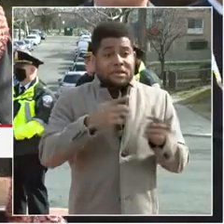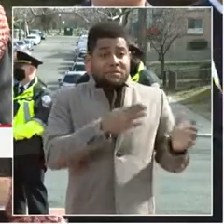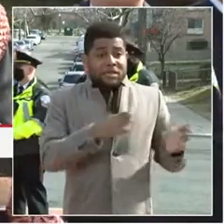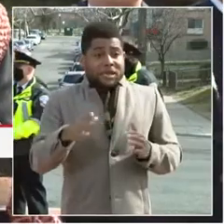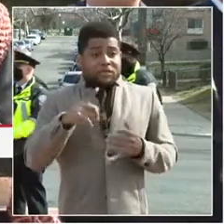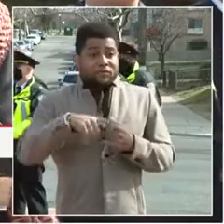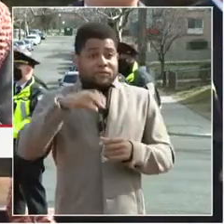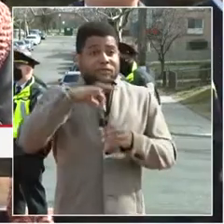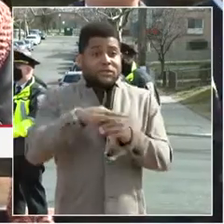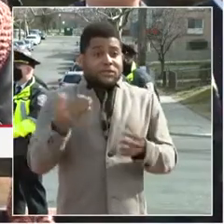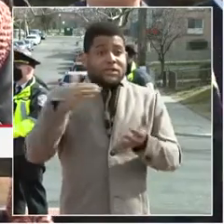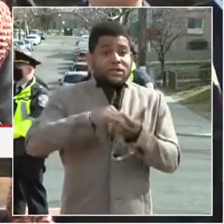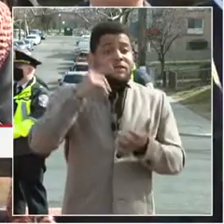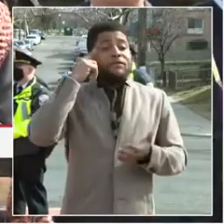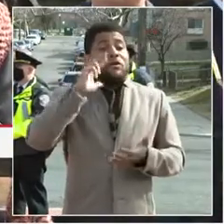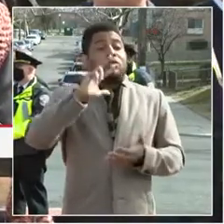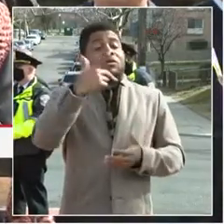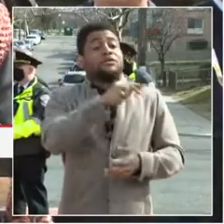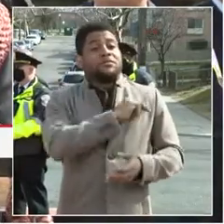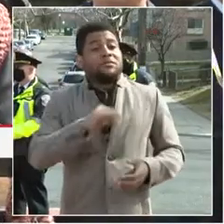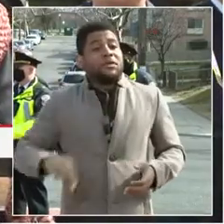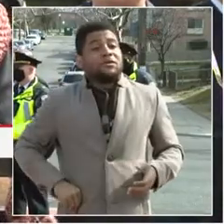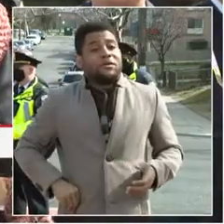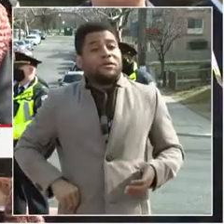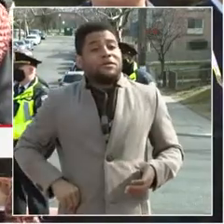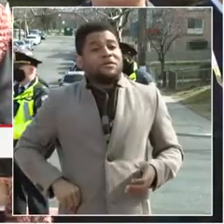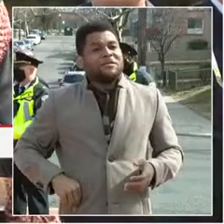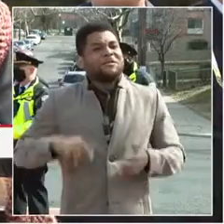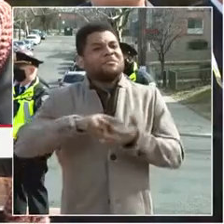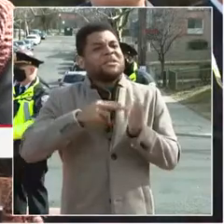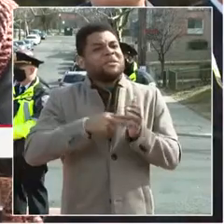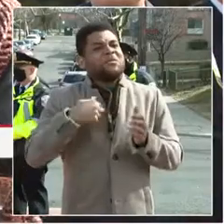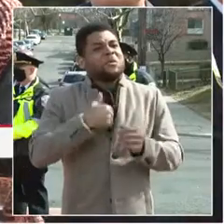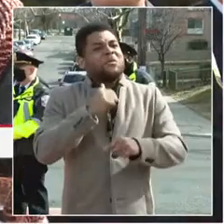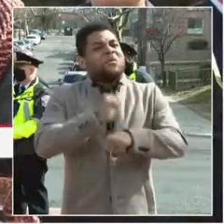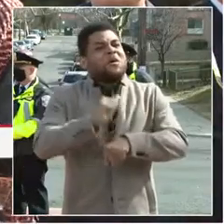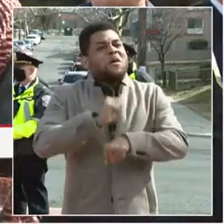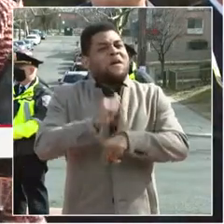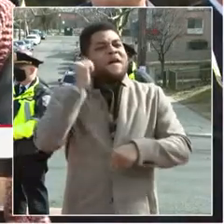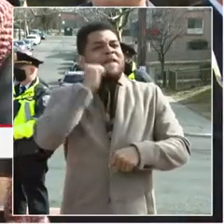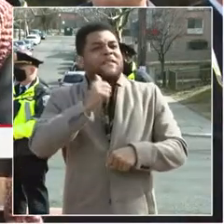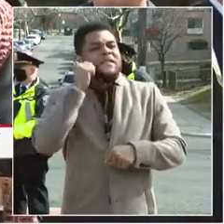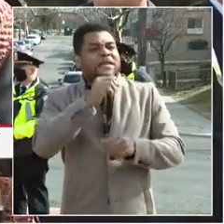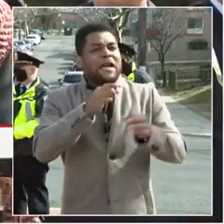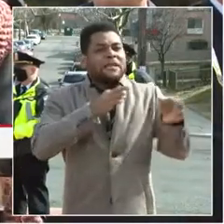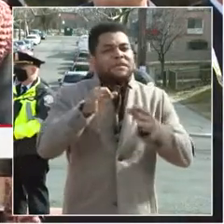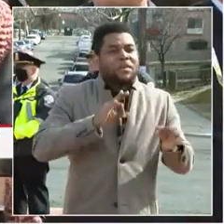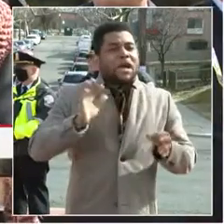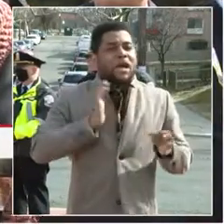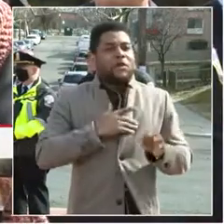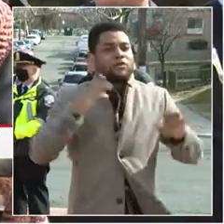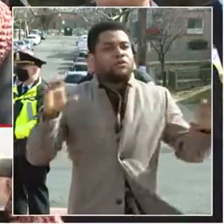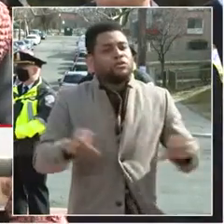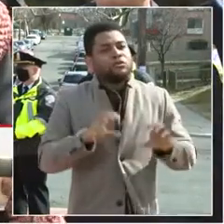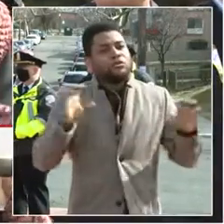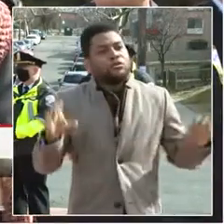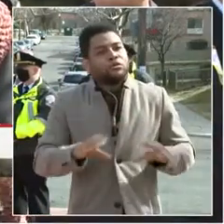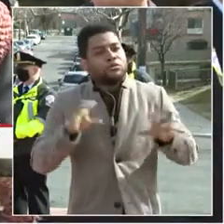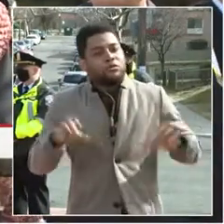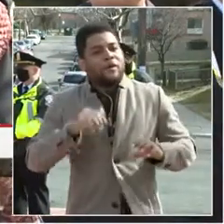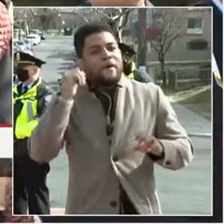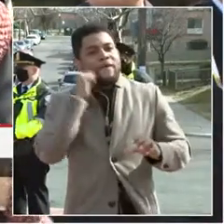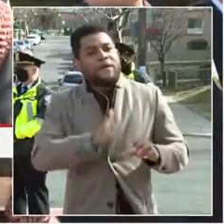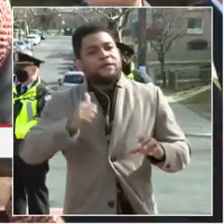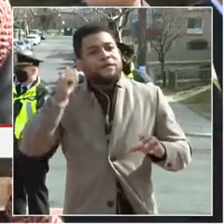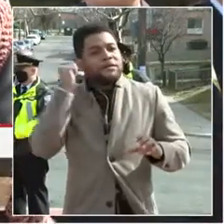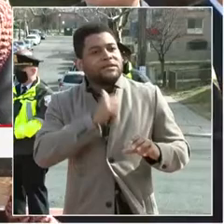mayor, that we do the work every single day and explain what we're doing to residents of the District of Columbia. And they look to